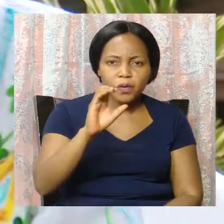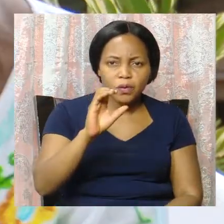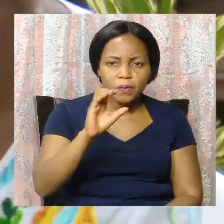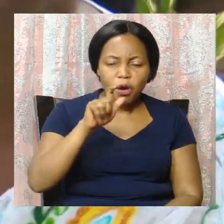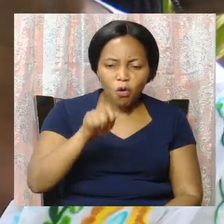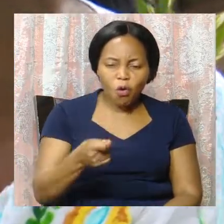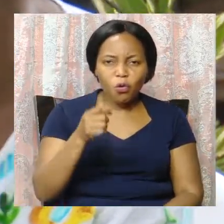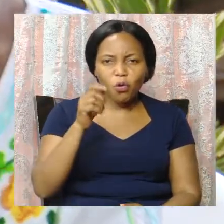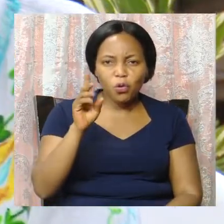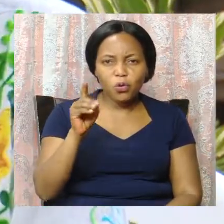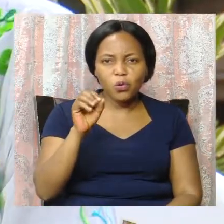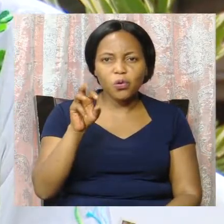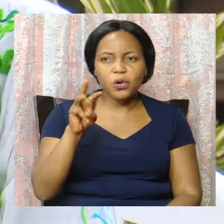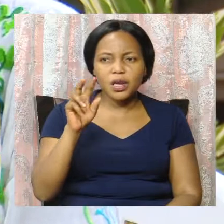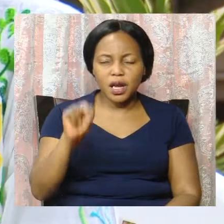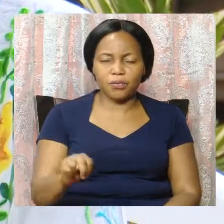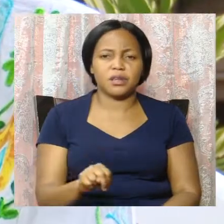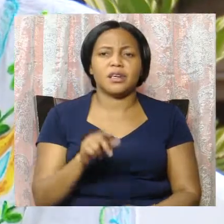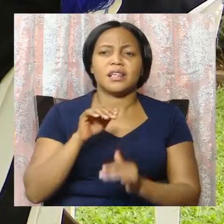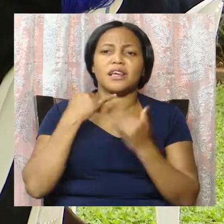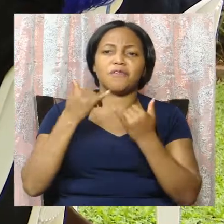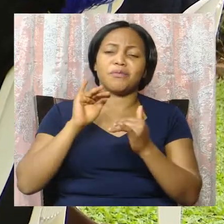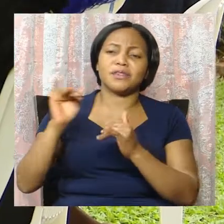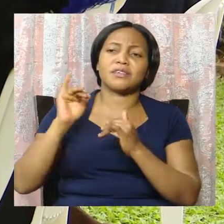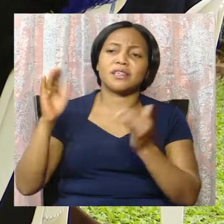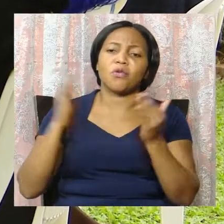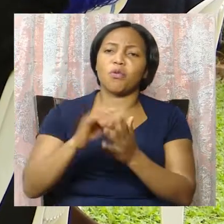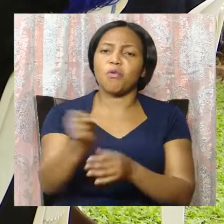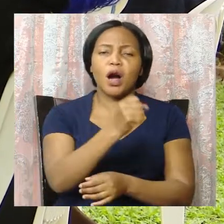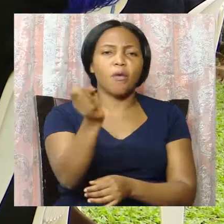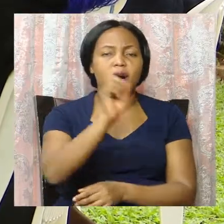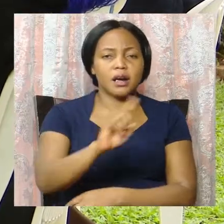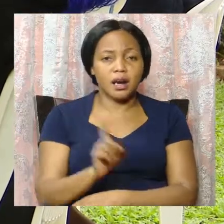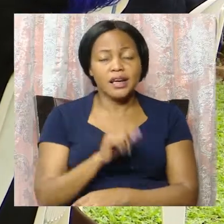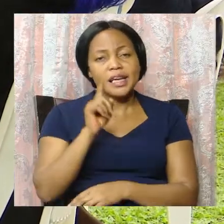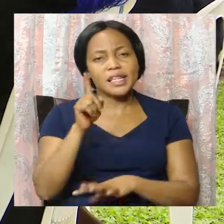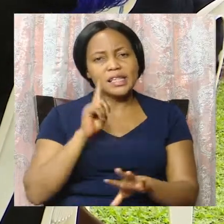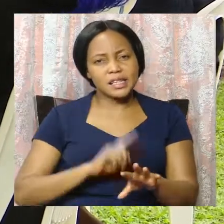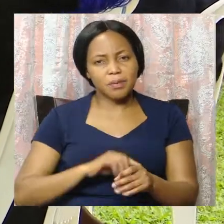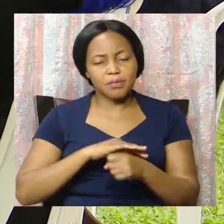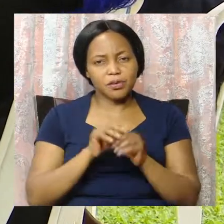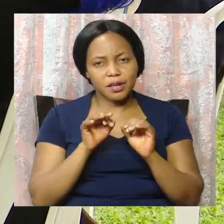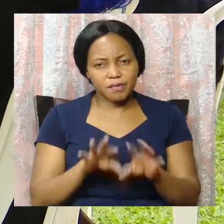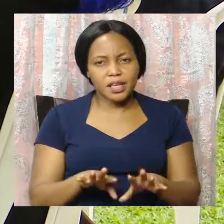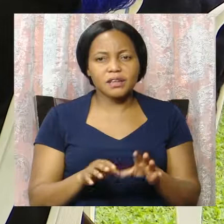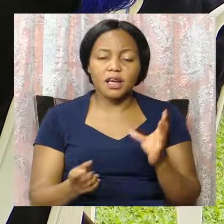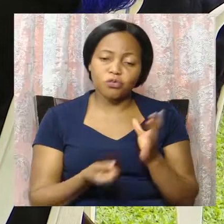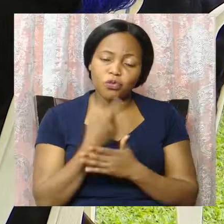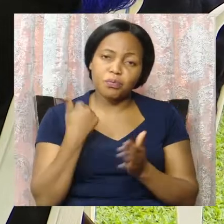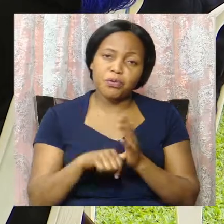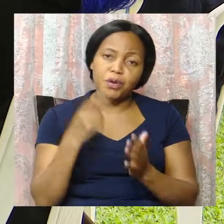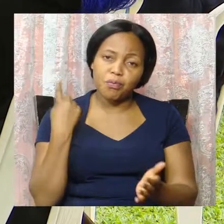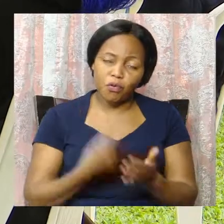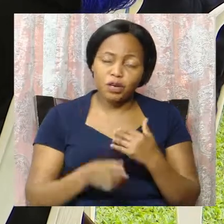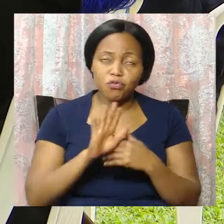person anymore, but I'm a young person inside. So those things that you've gone through in this time of COVID-19, how have they affected